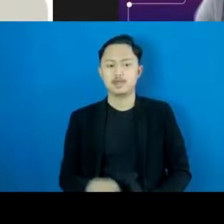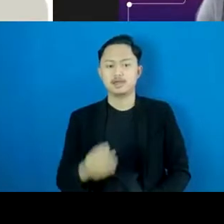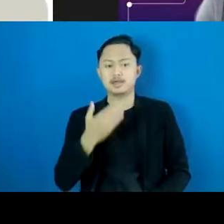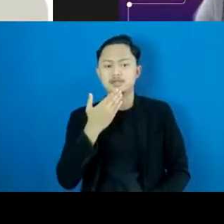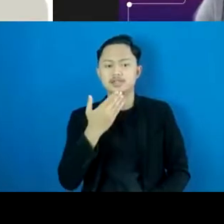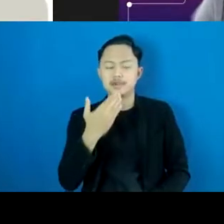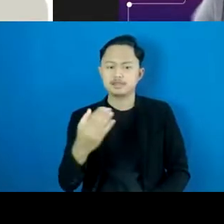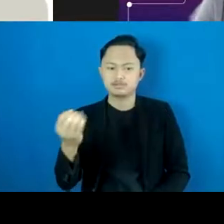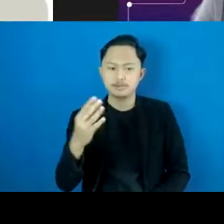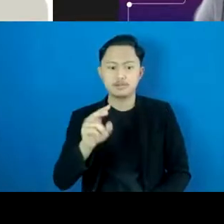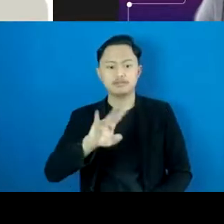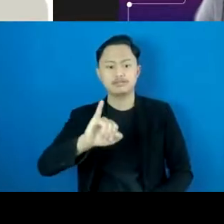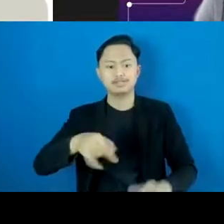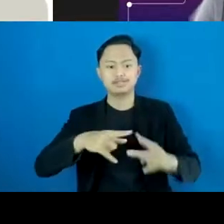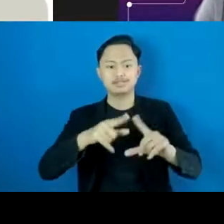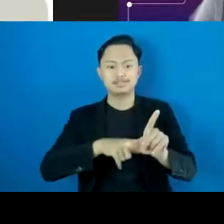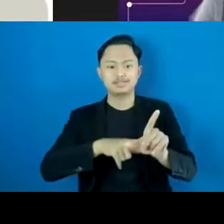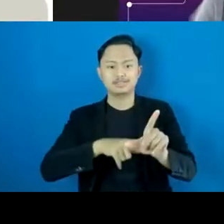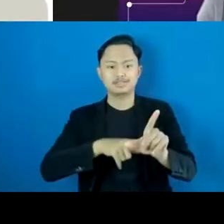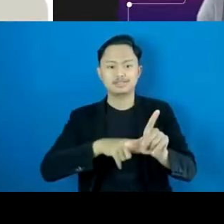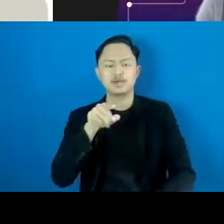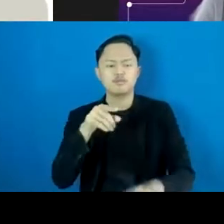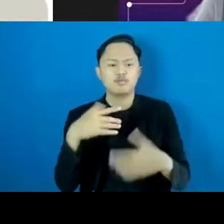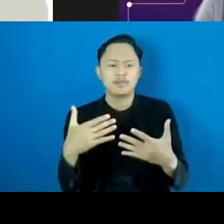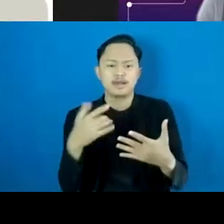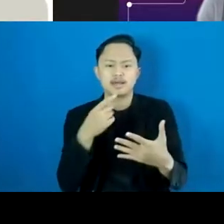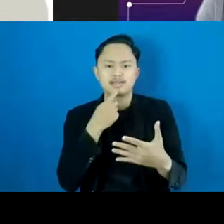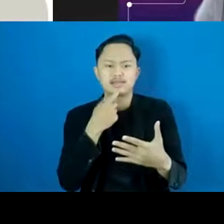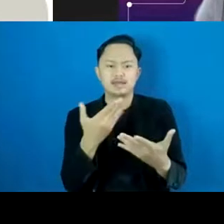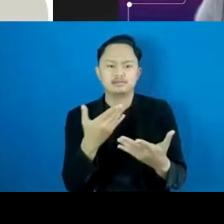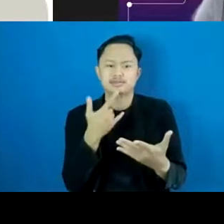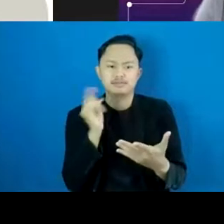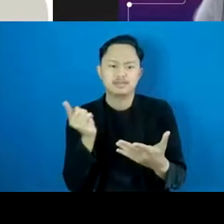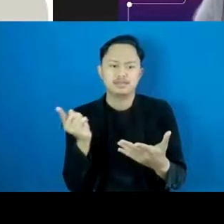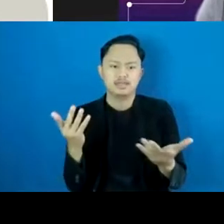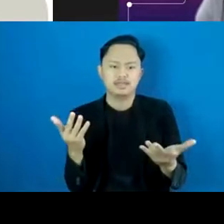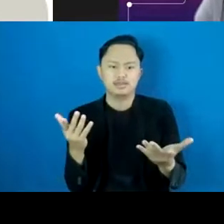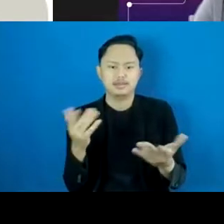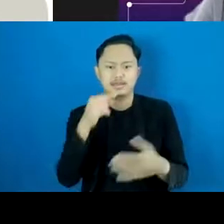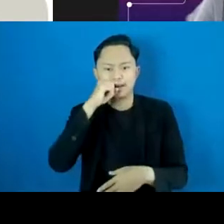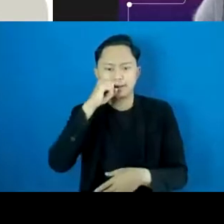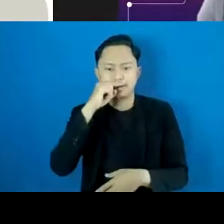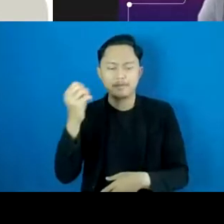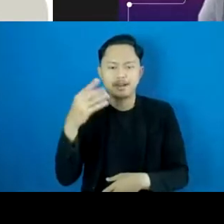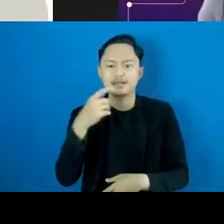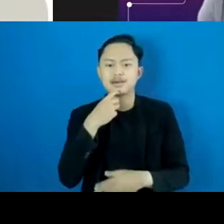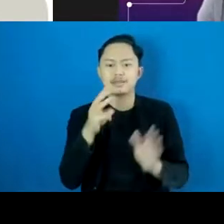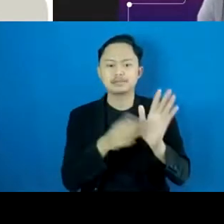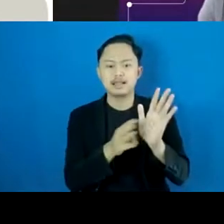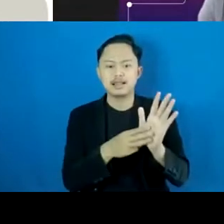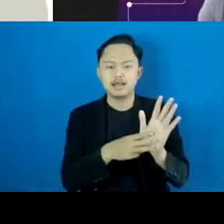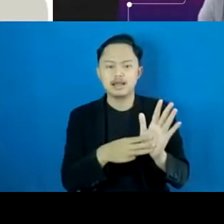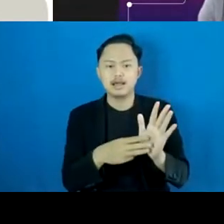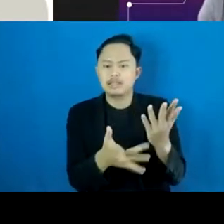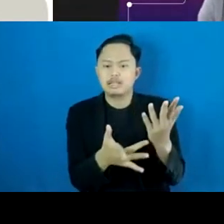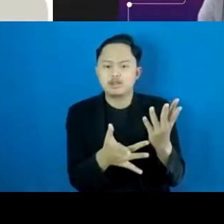answer. And Vijay, what are your views regarding the question from Andrew Hartono regarding the technical problem, or the main technical